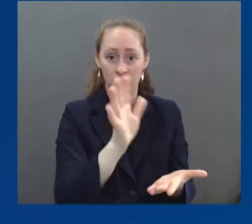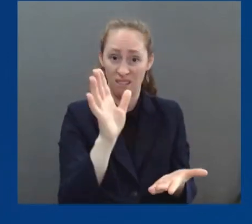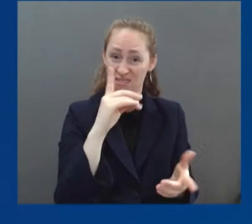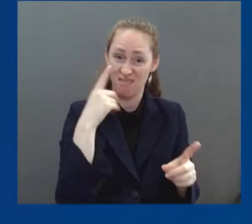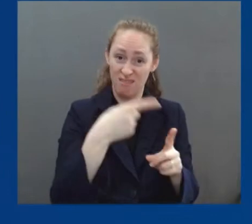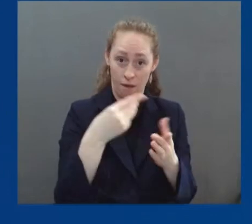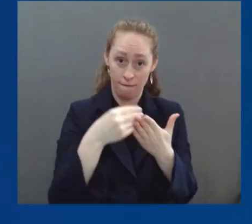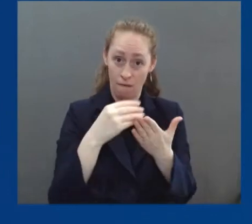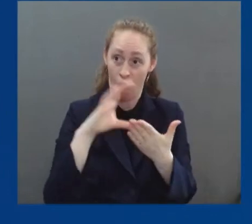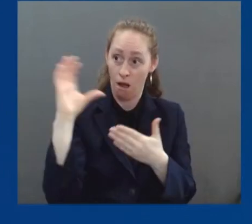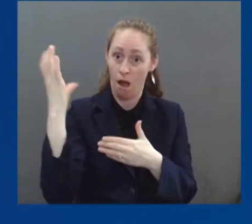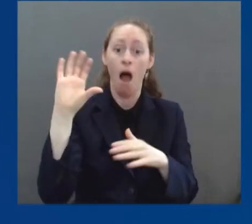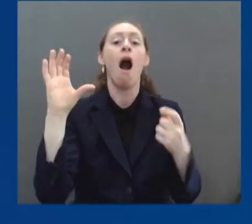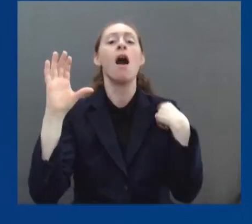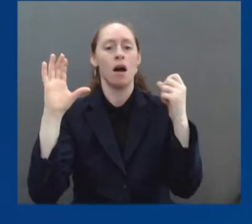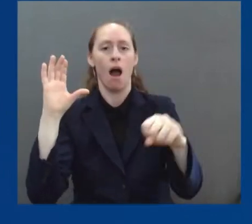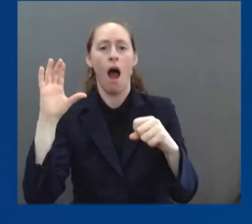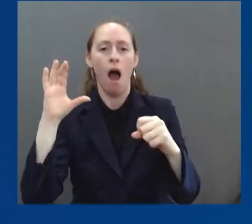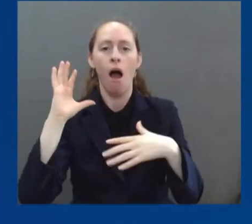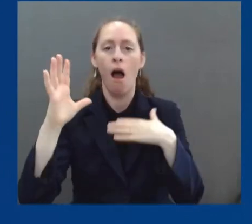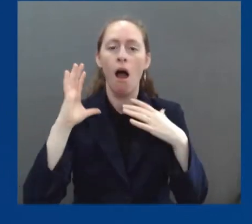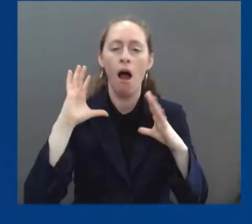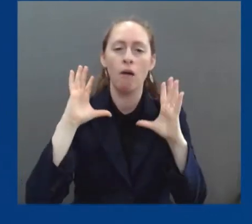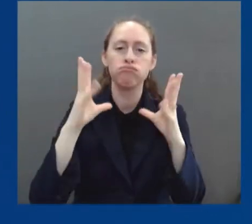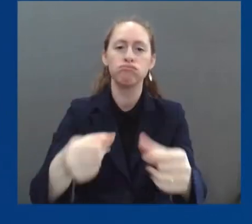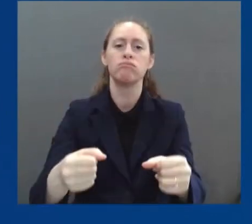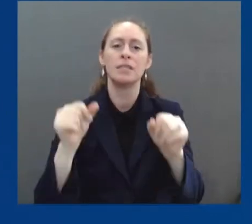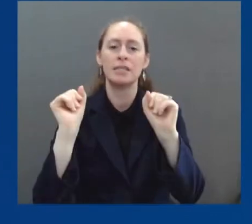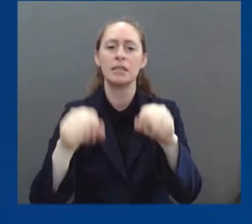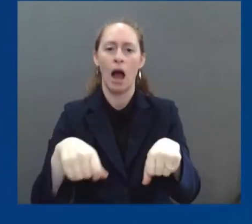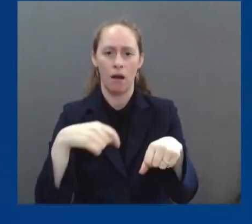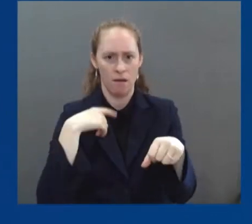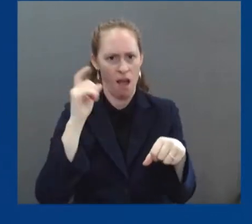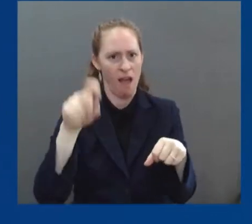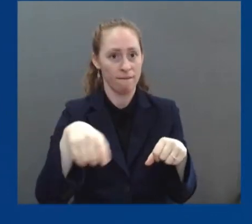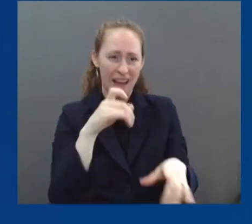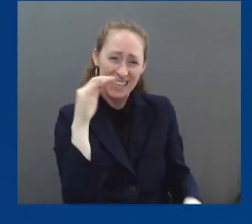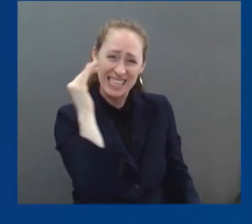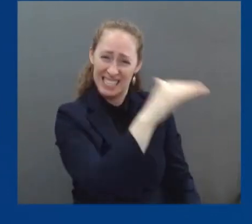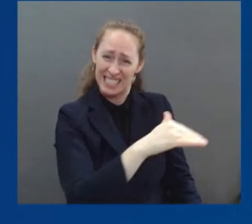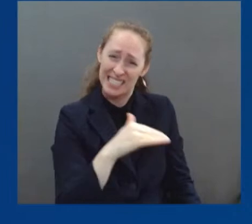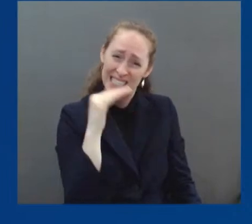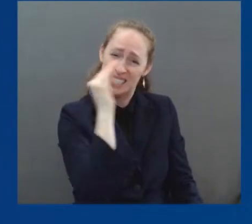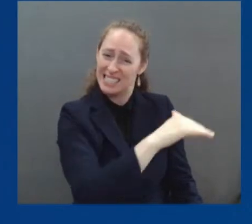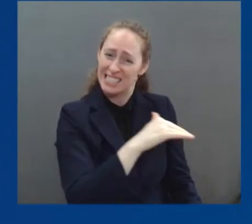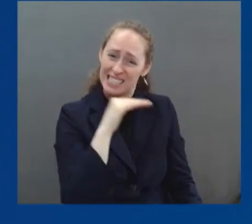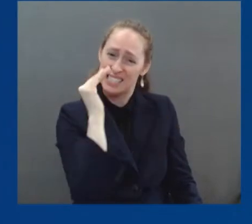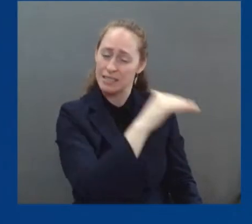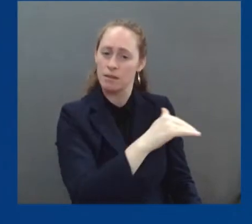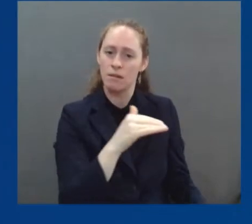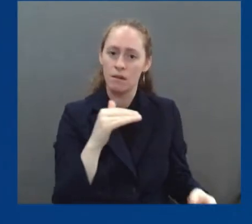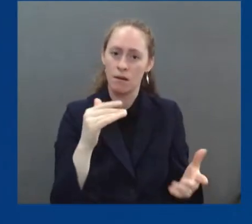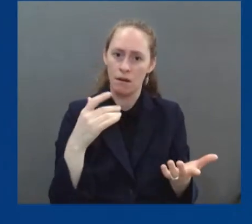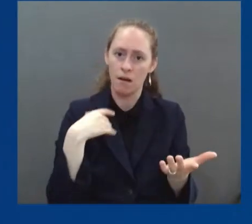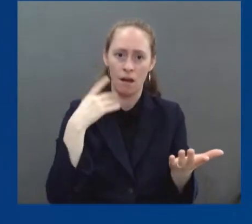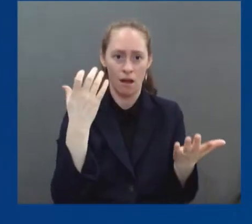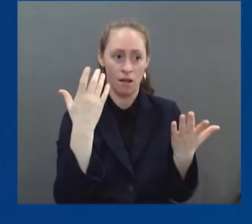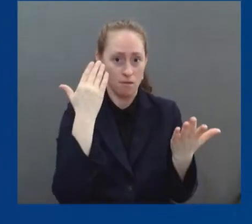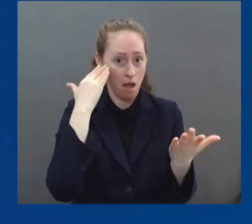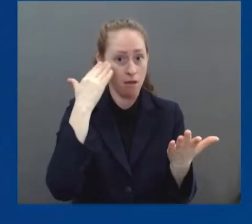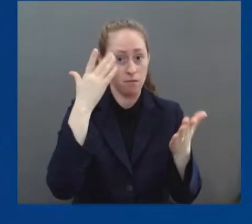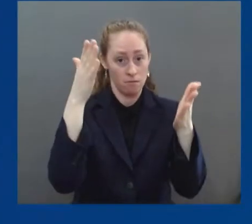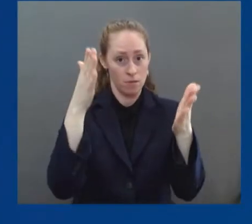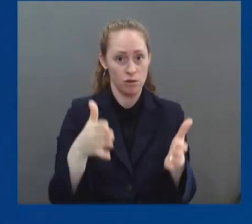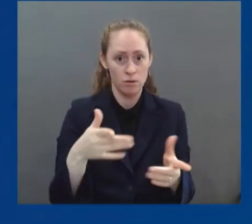that COVID is having effects long after the actual virus has escaped us. Next question, please.